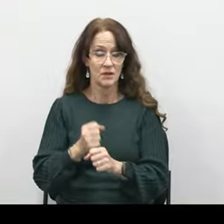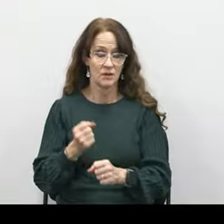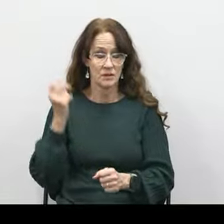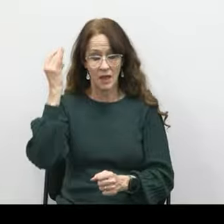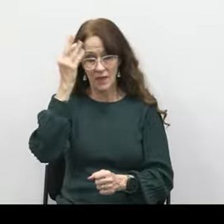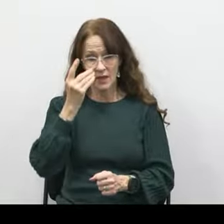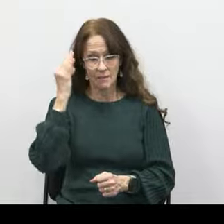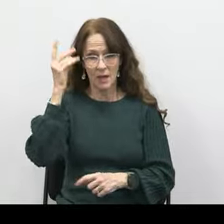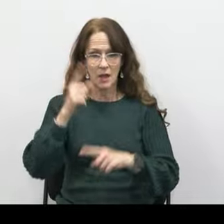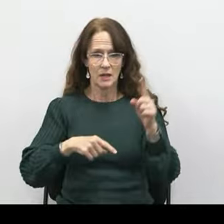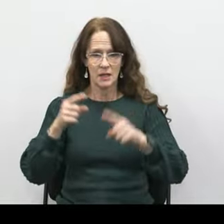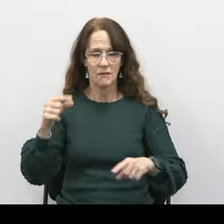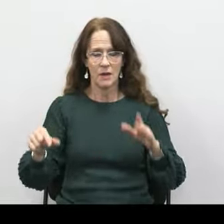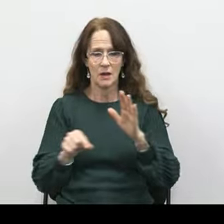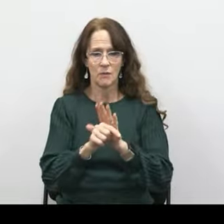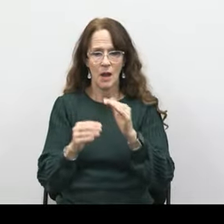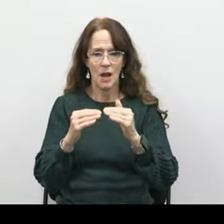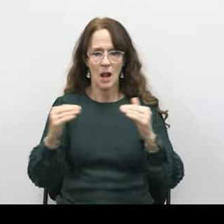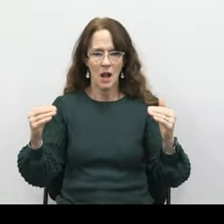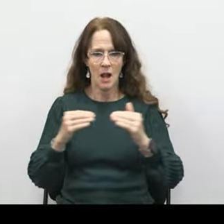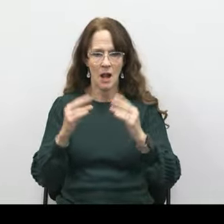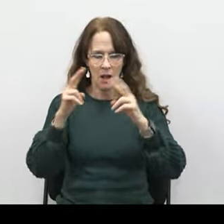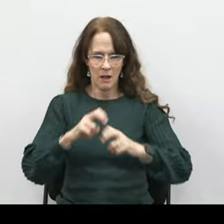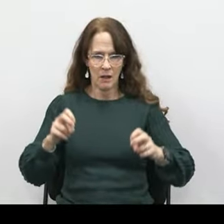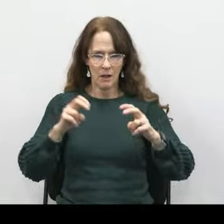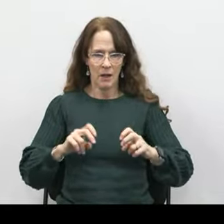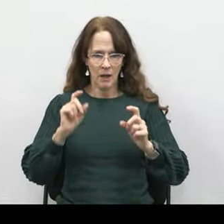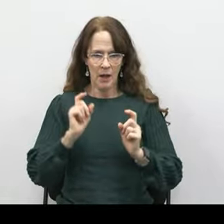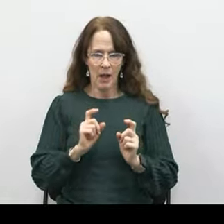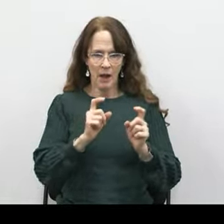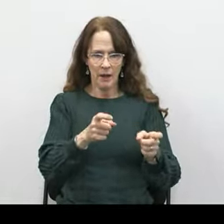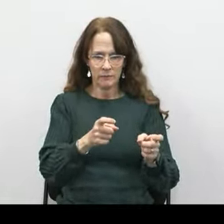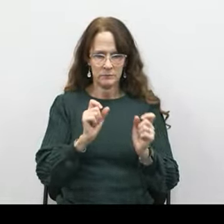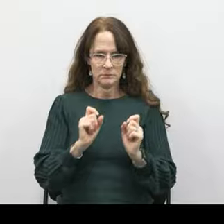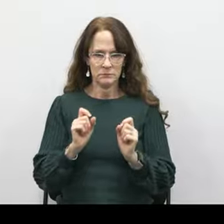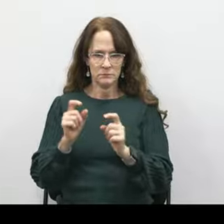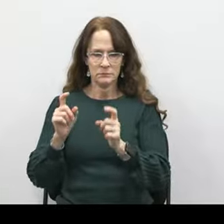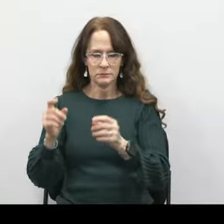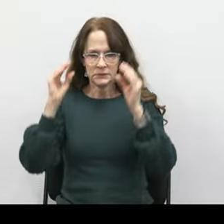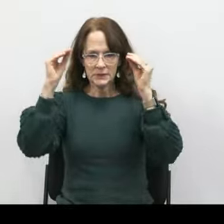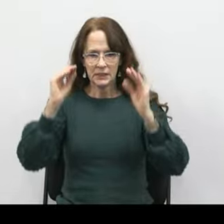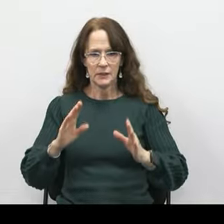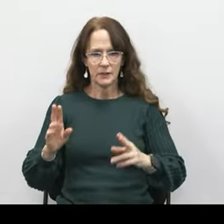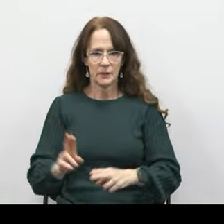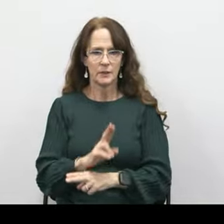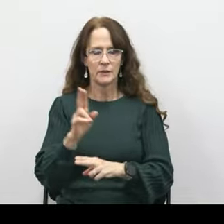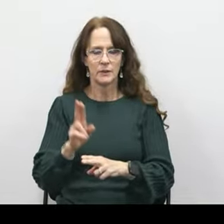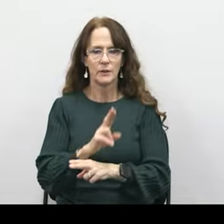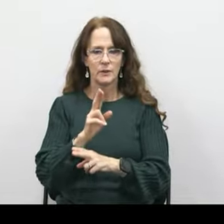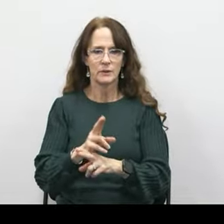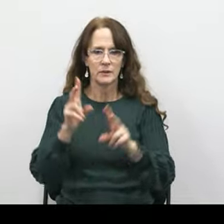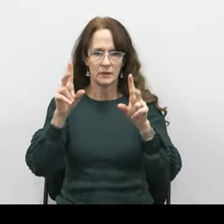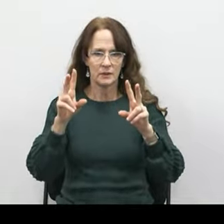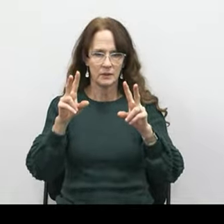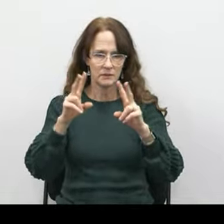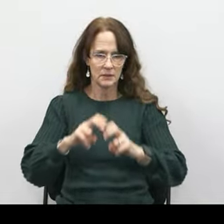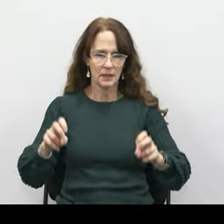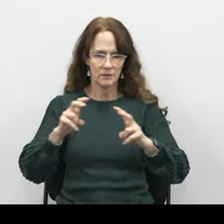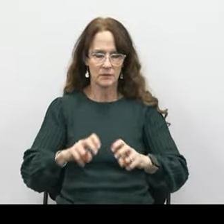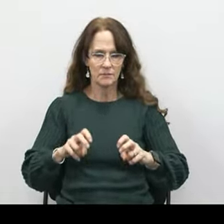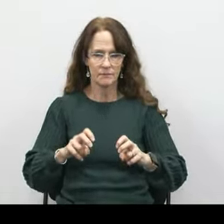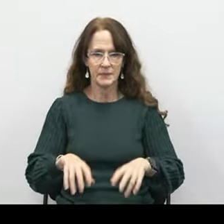how at different grade levels assessments can be given so that teachers can use the assessments to take actions